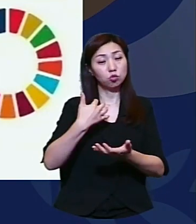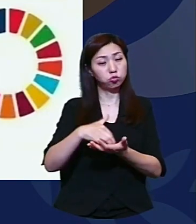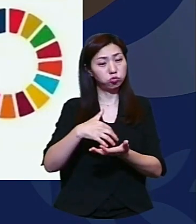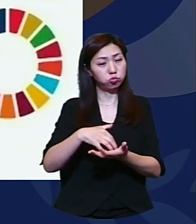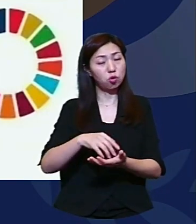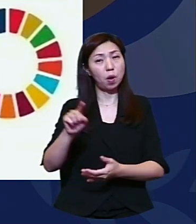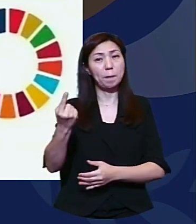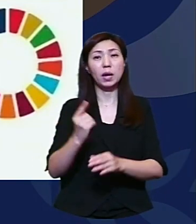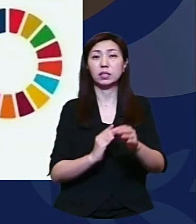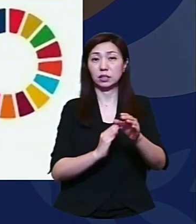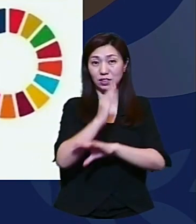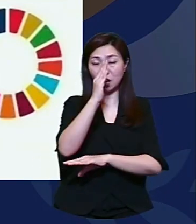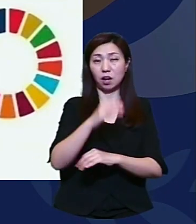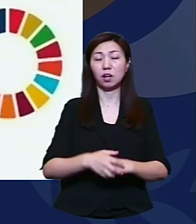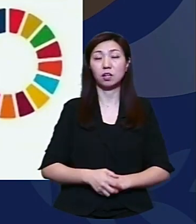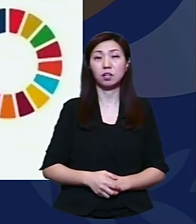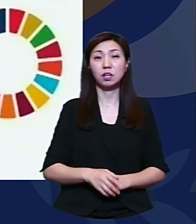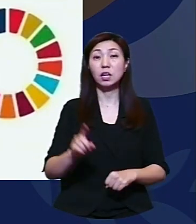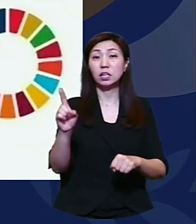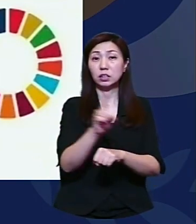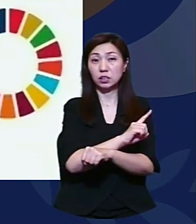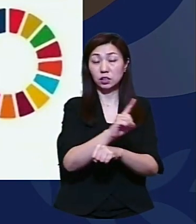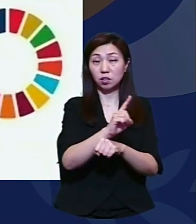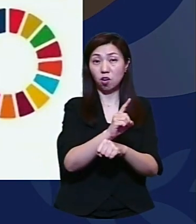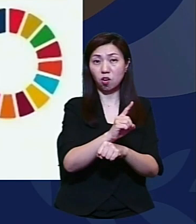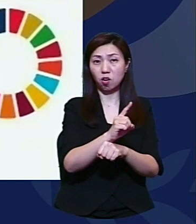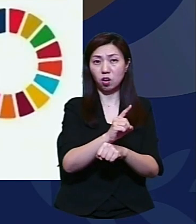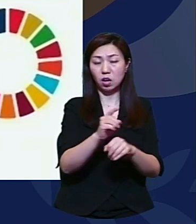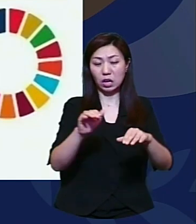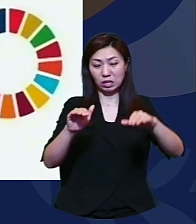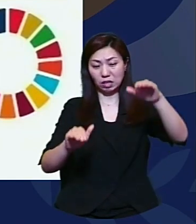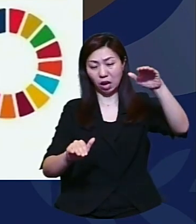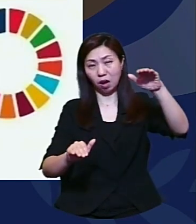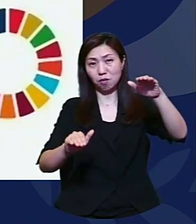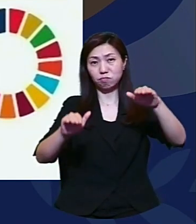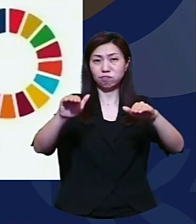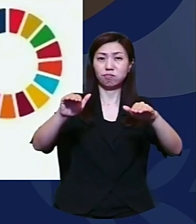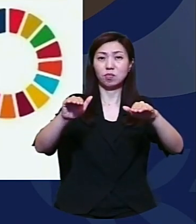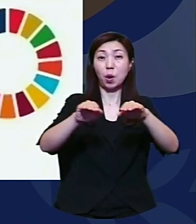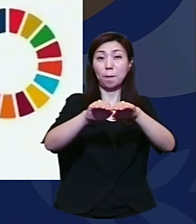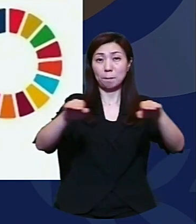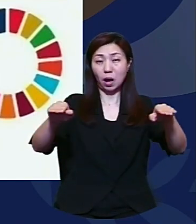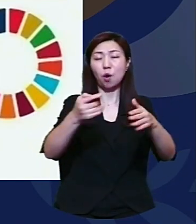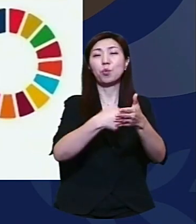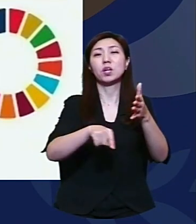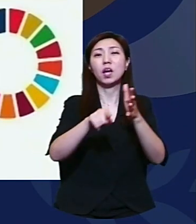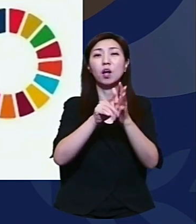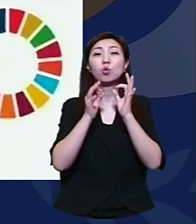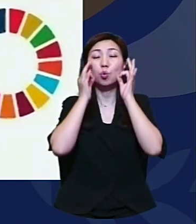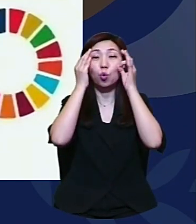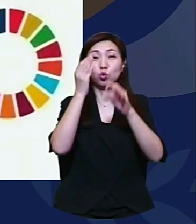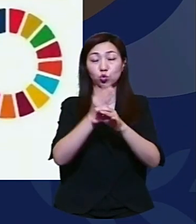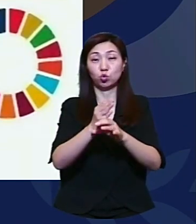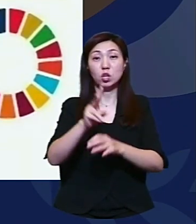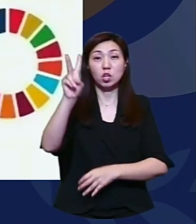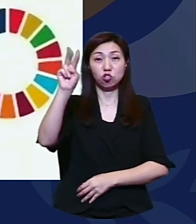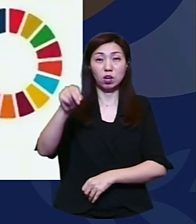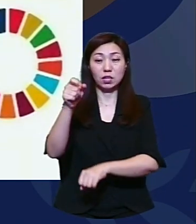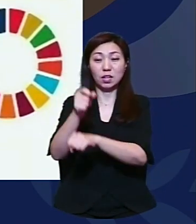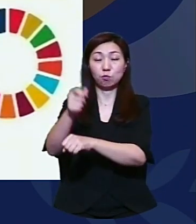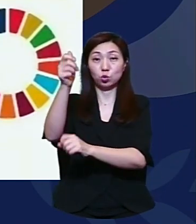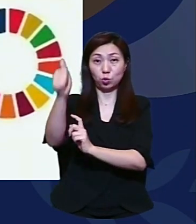the digital gender gap. Of course, working closely aligned with the UN Secretary General's roadmap for